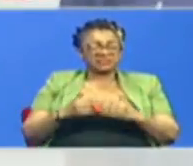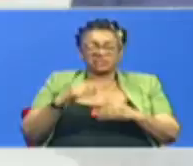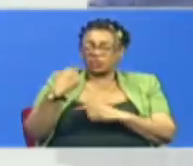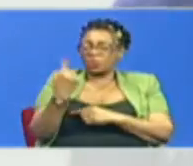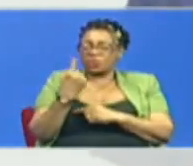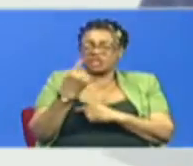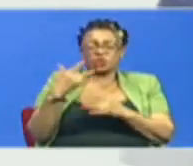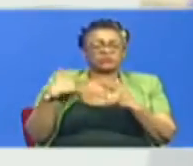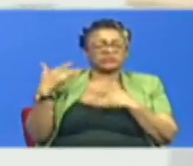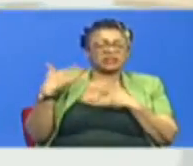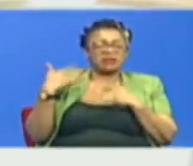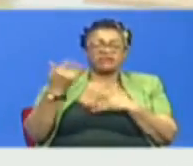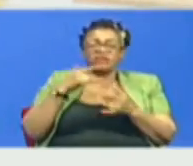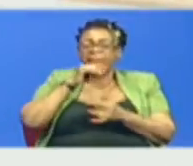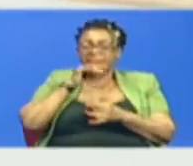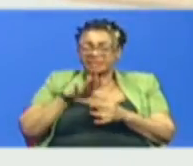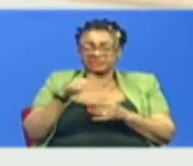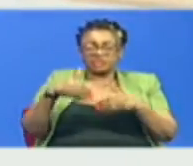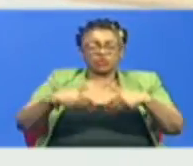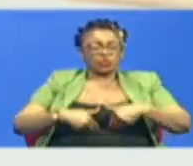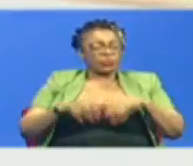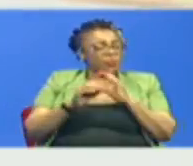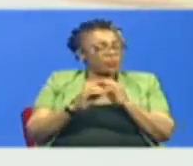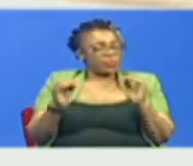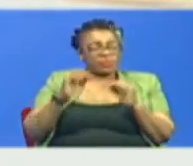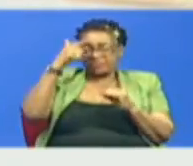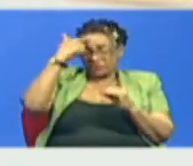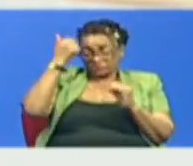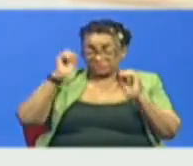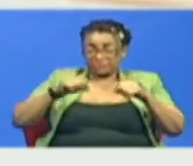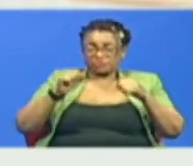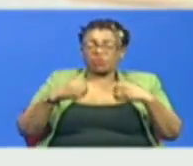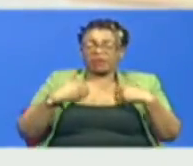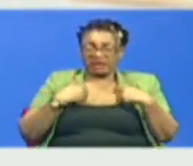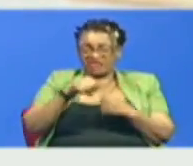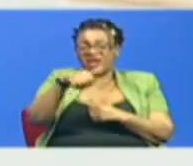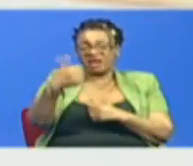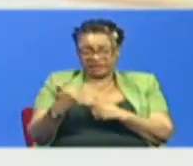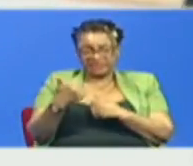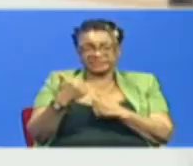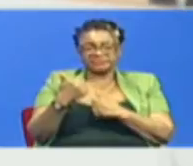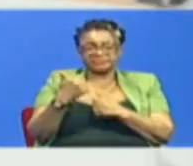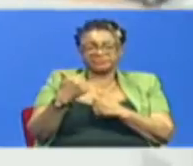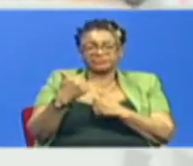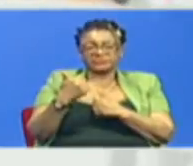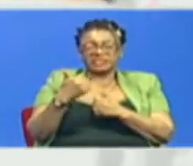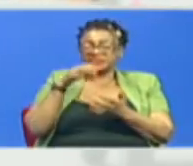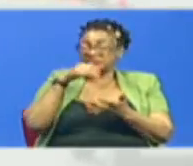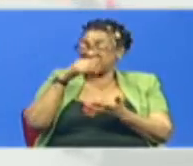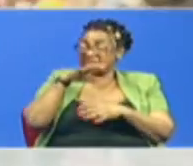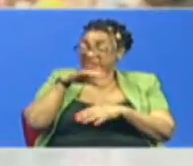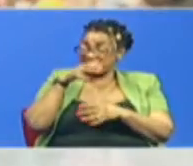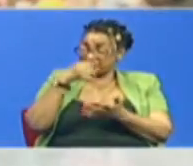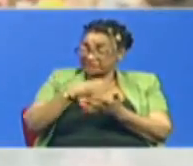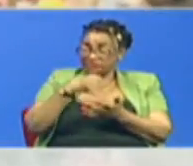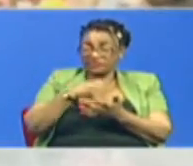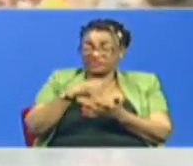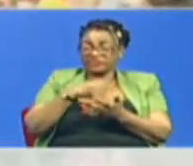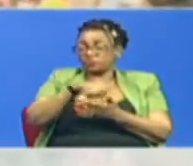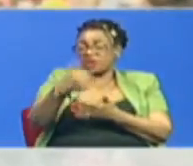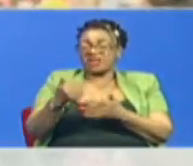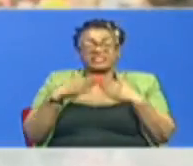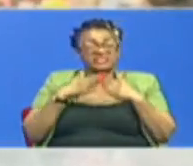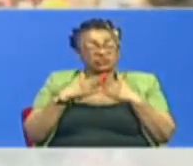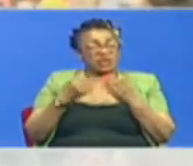for parents and youth, as there might be other grave consequences of indulging in early sexual activities. They cause actually